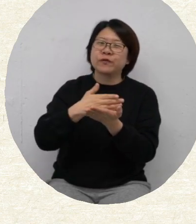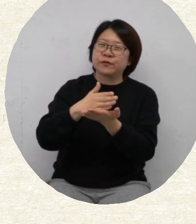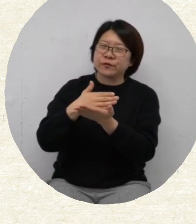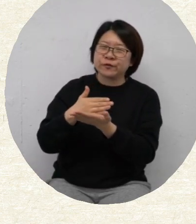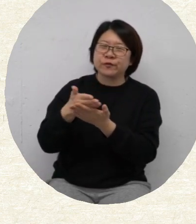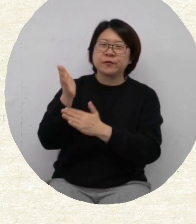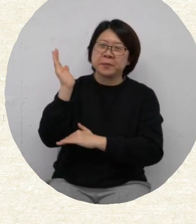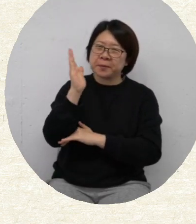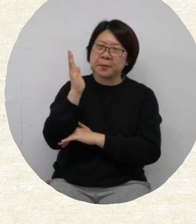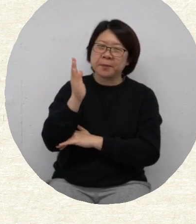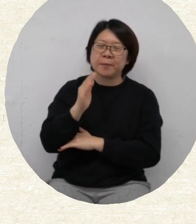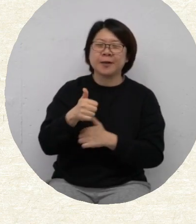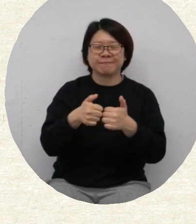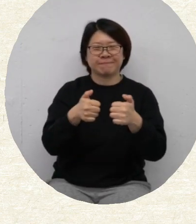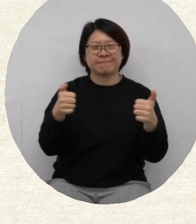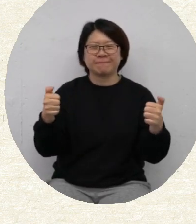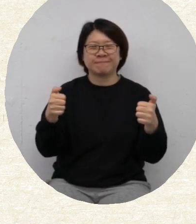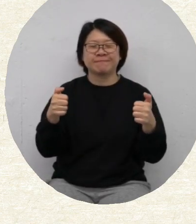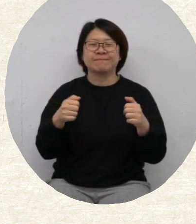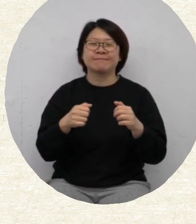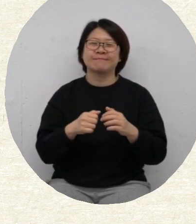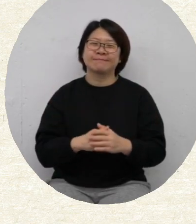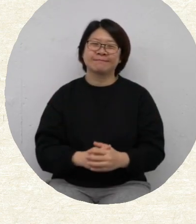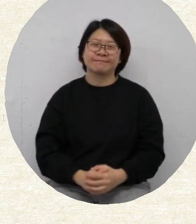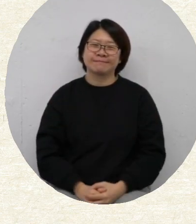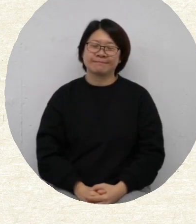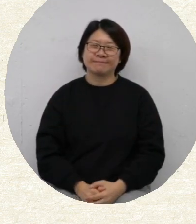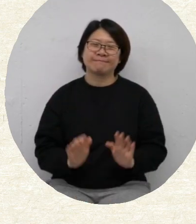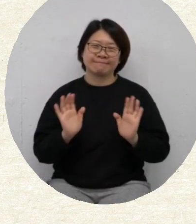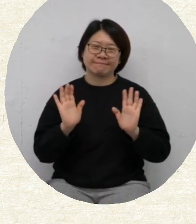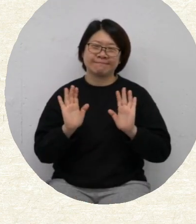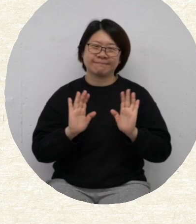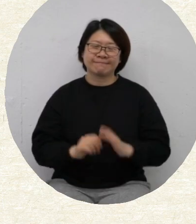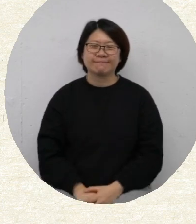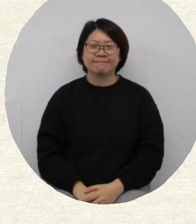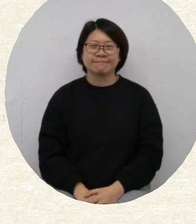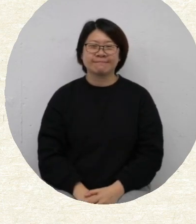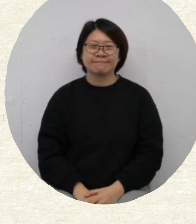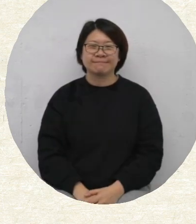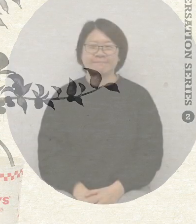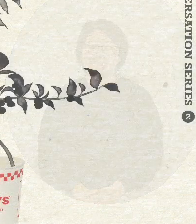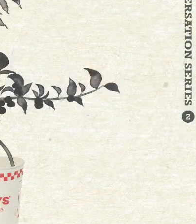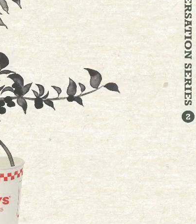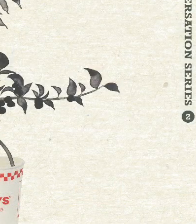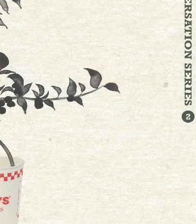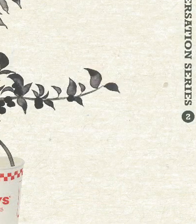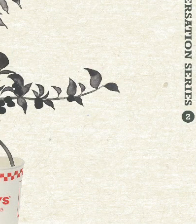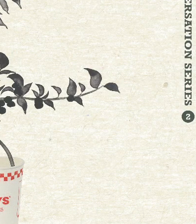participate in the sharing. And that's it. Thank you very much. Bye-bye.